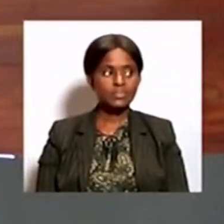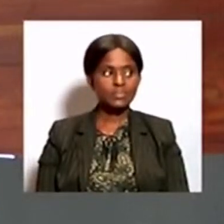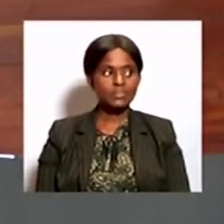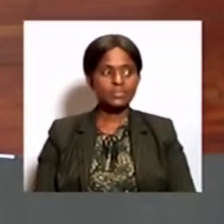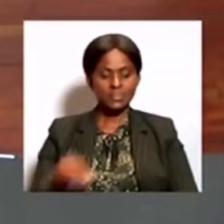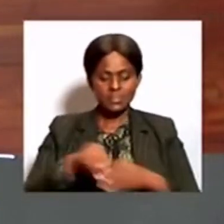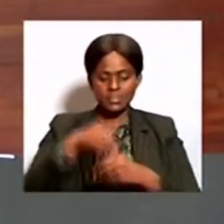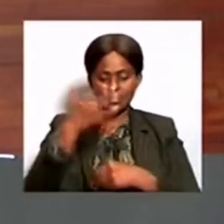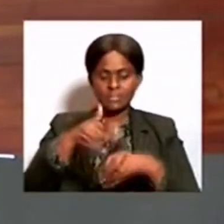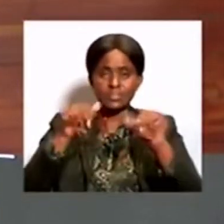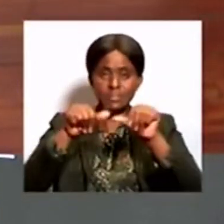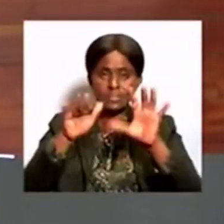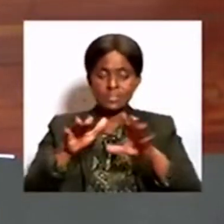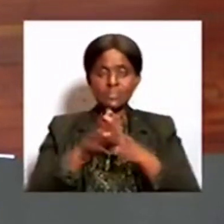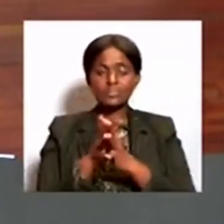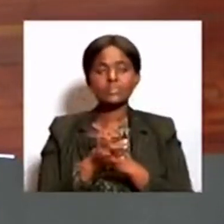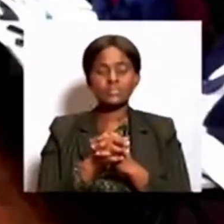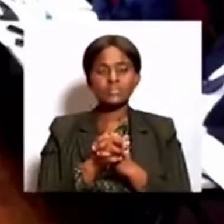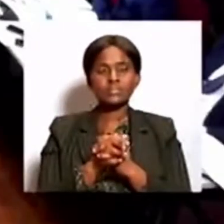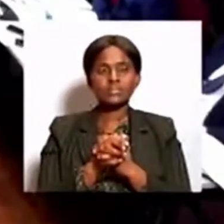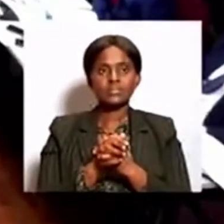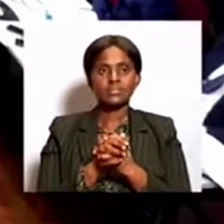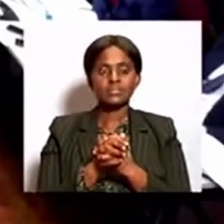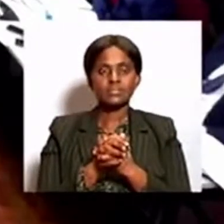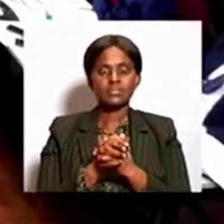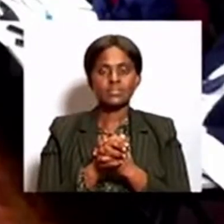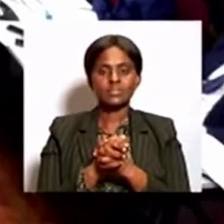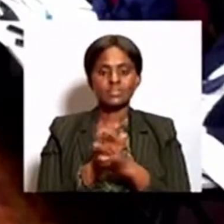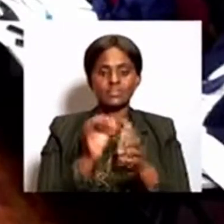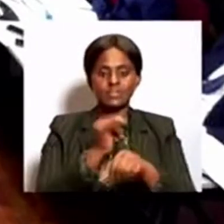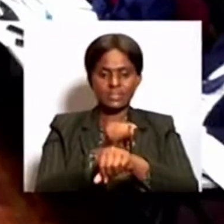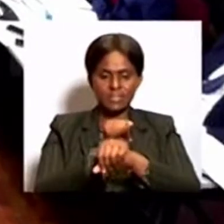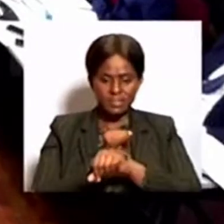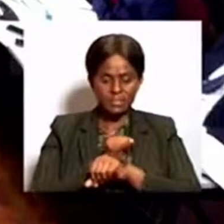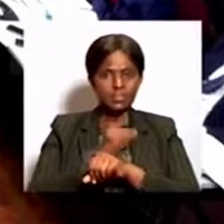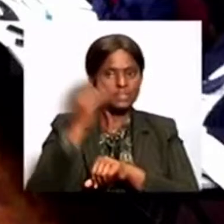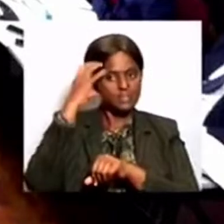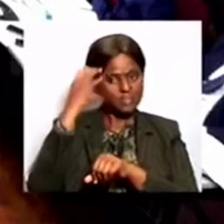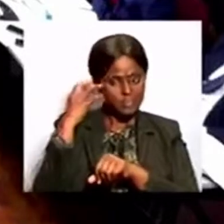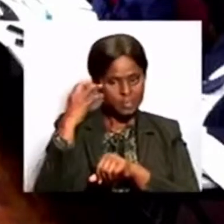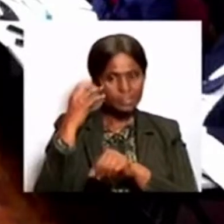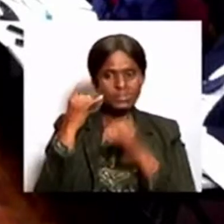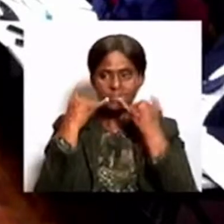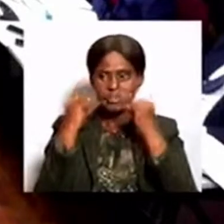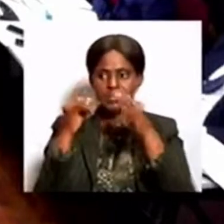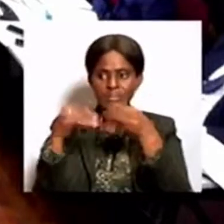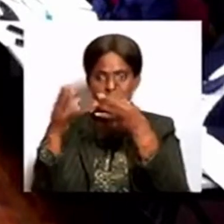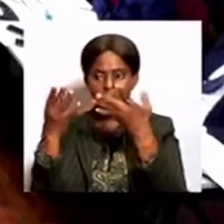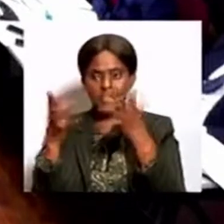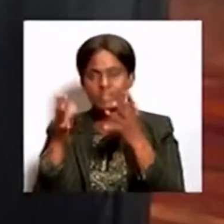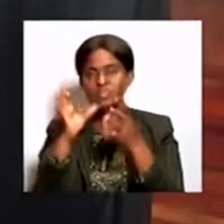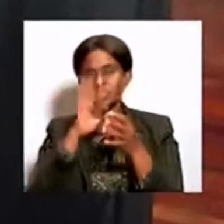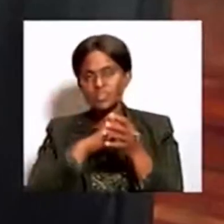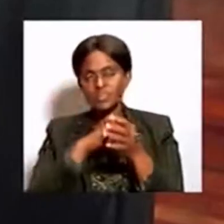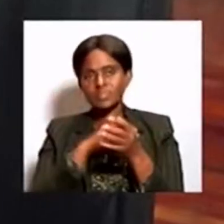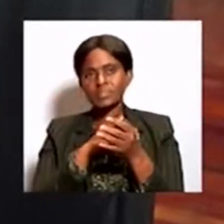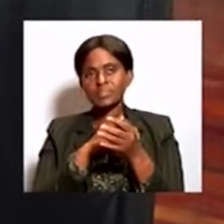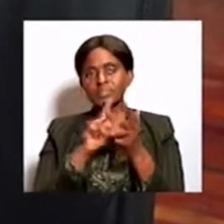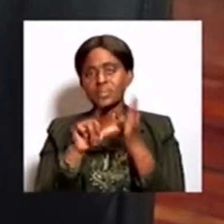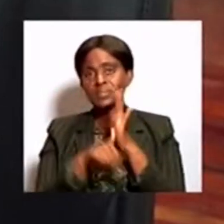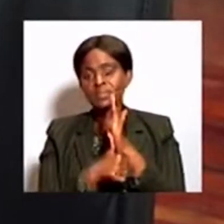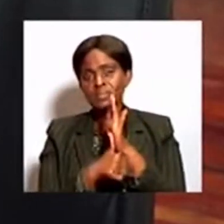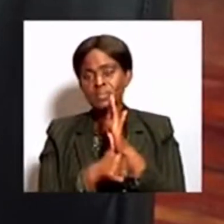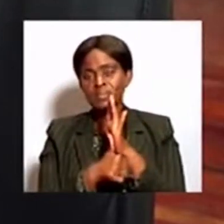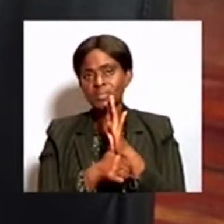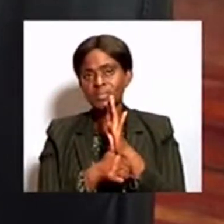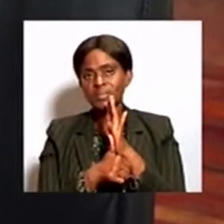auditors? Yes. We were invited to their office and the information was provided, sir. Then